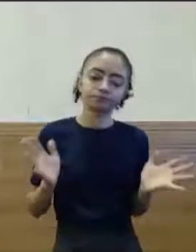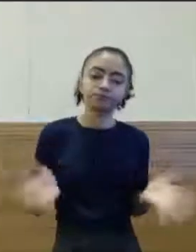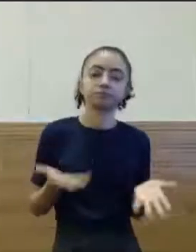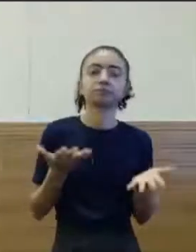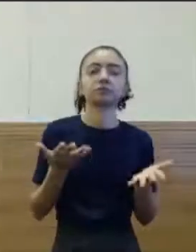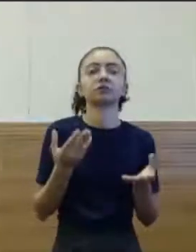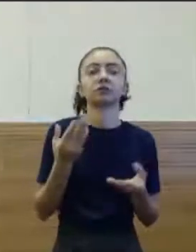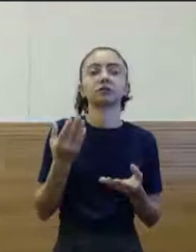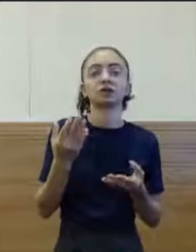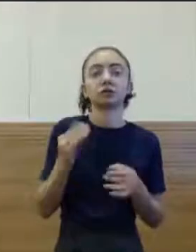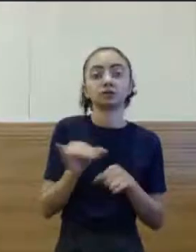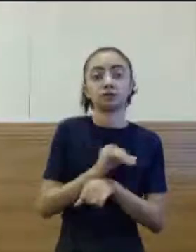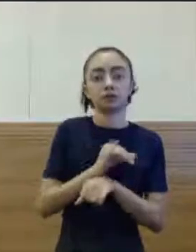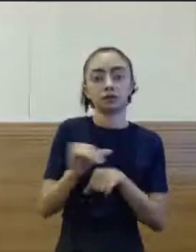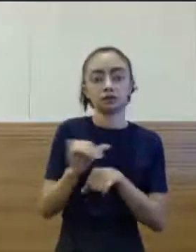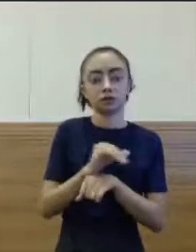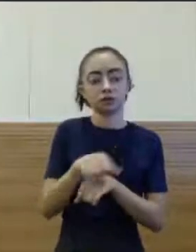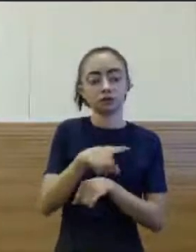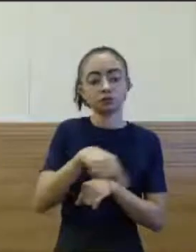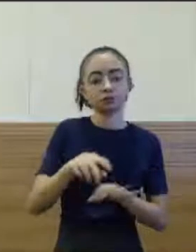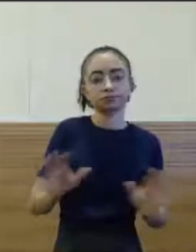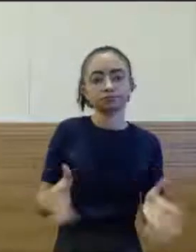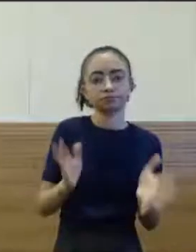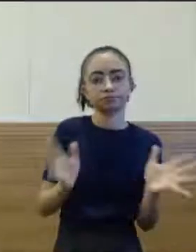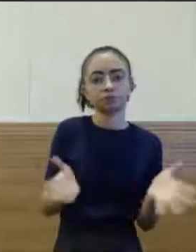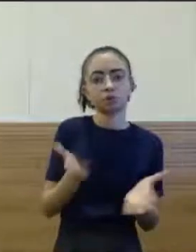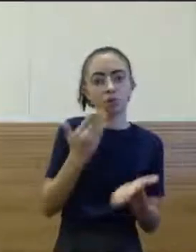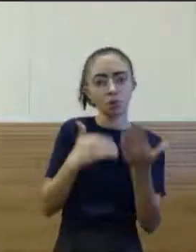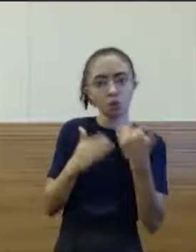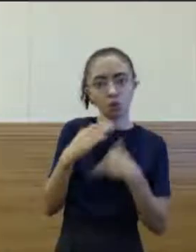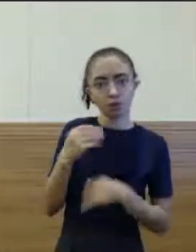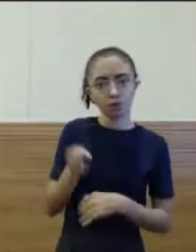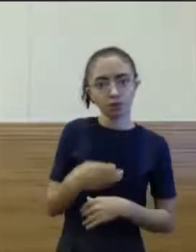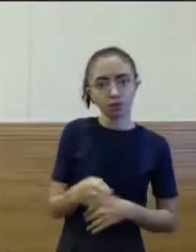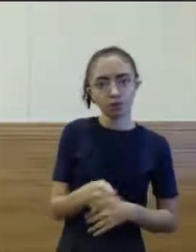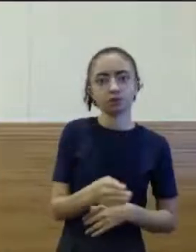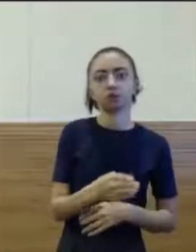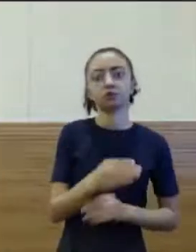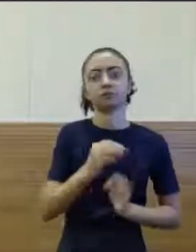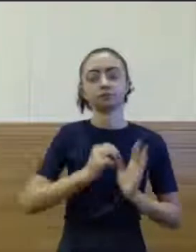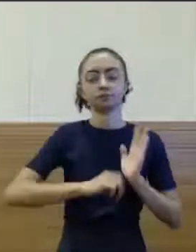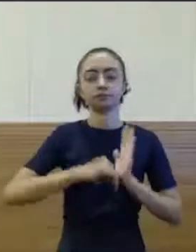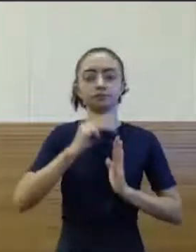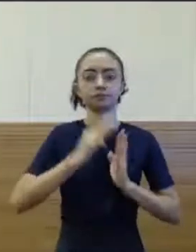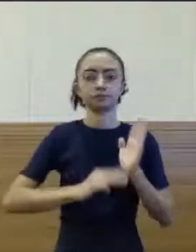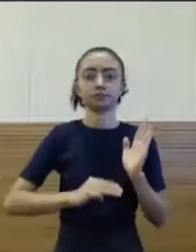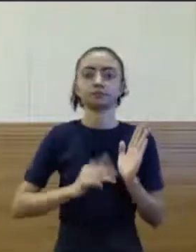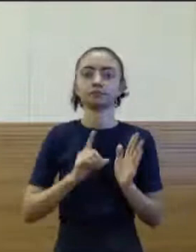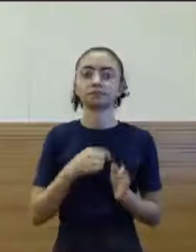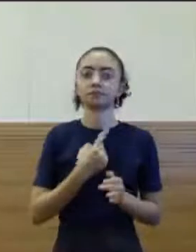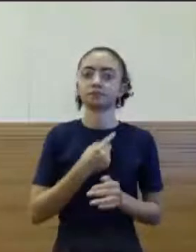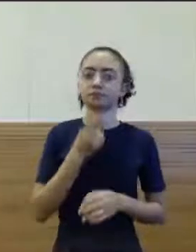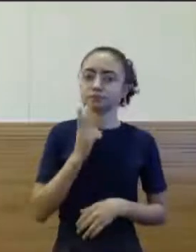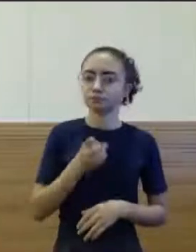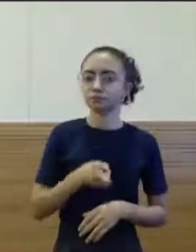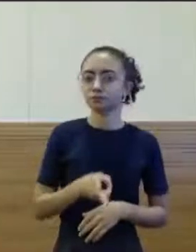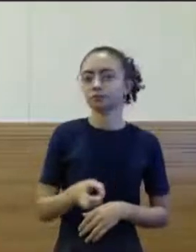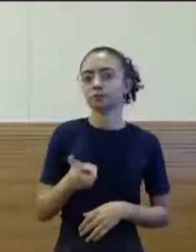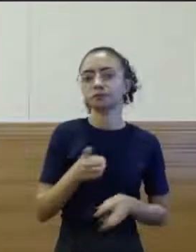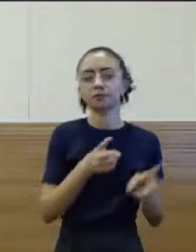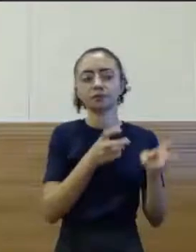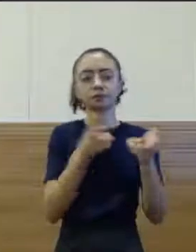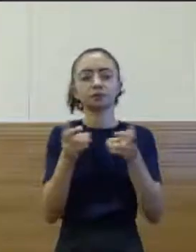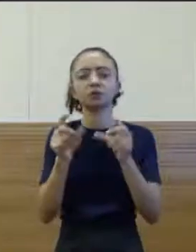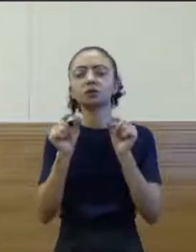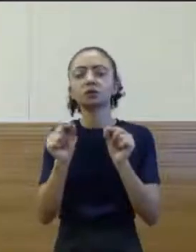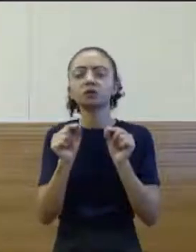promote the fish consumption. So this would be the methodology to be able to identify what we